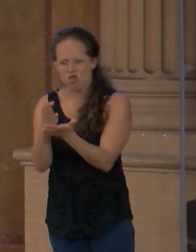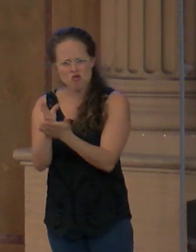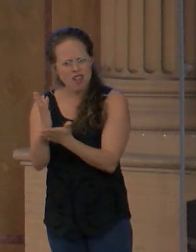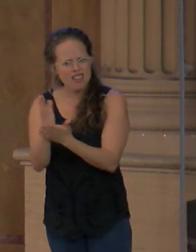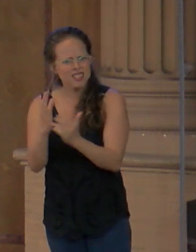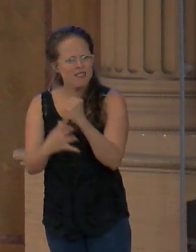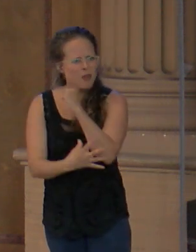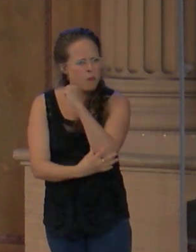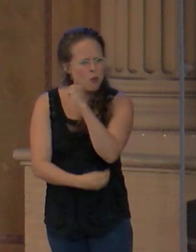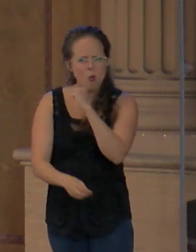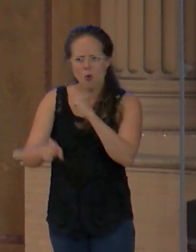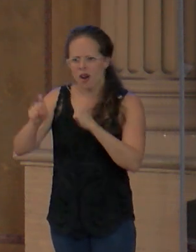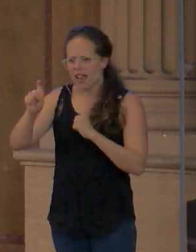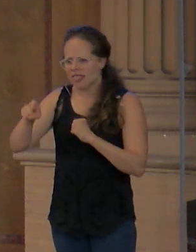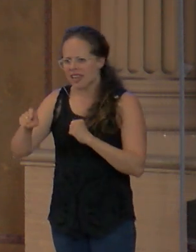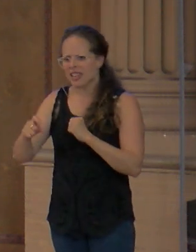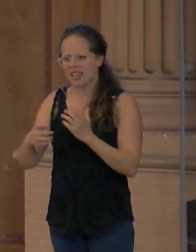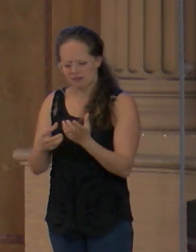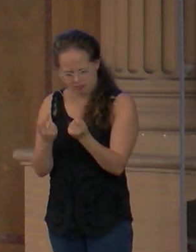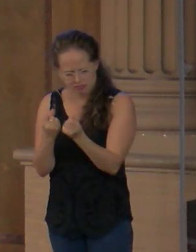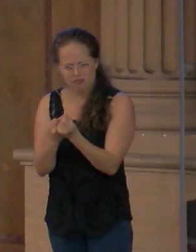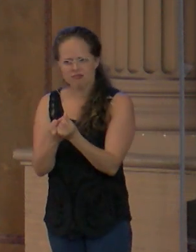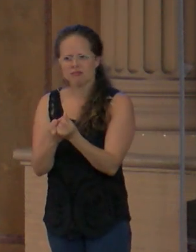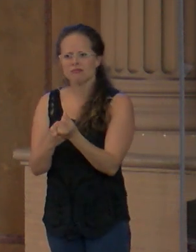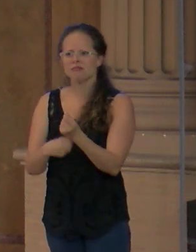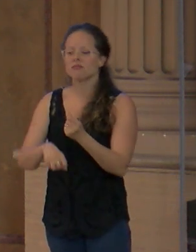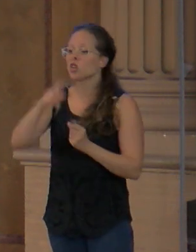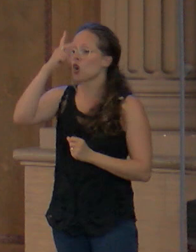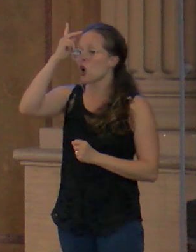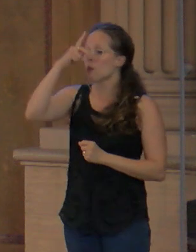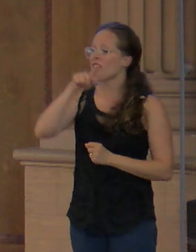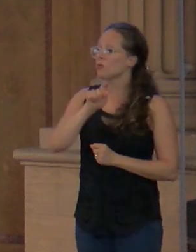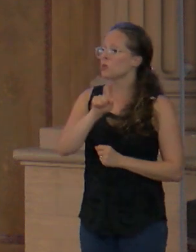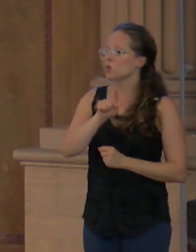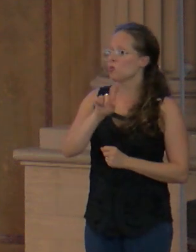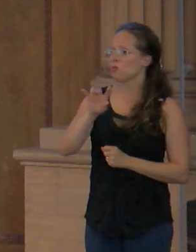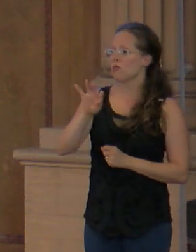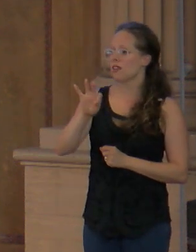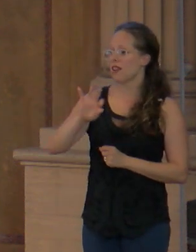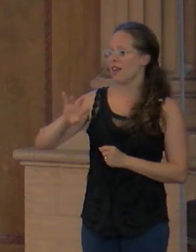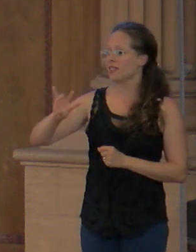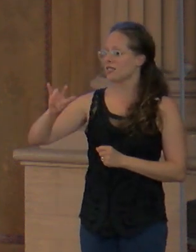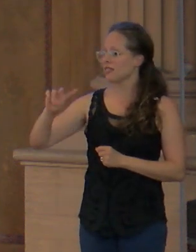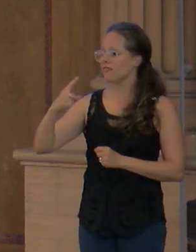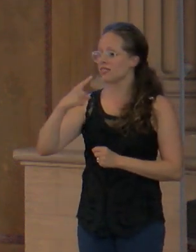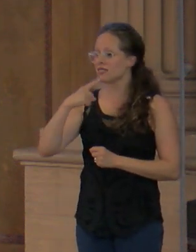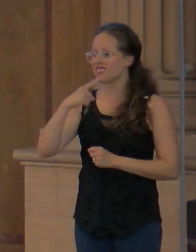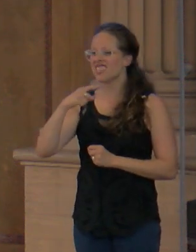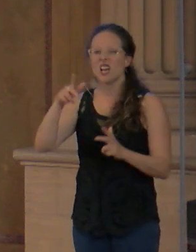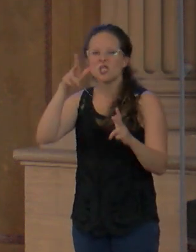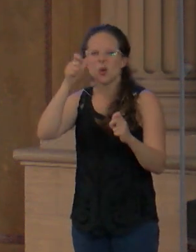needy." Proverbs 29:7 says, "A righteous man knows the rights of the poor. A wicked man does not understand such